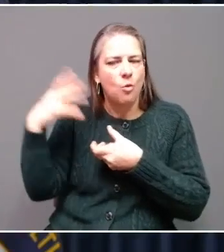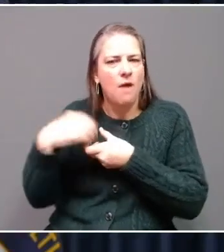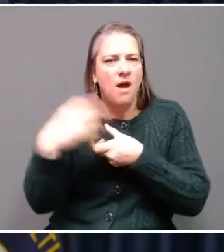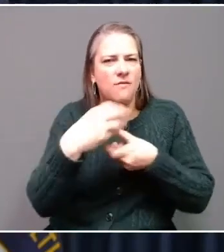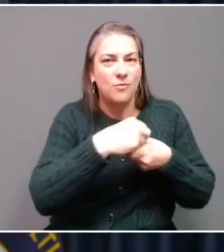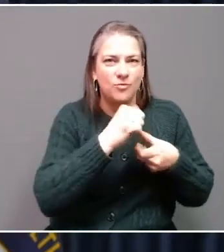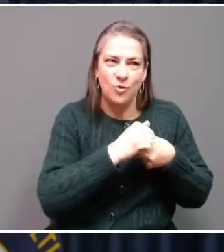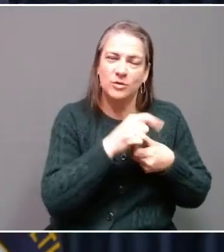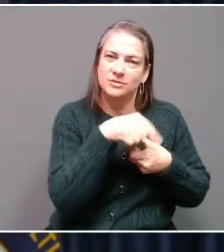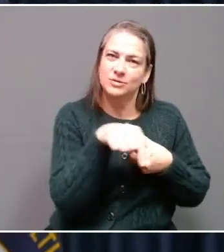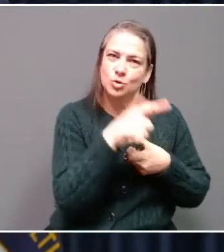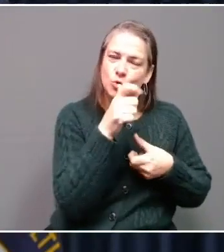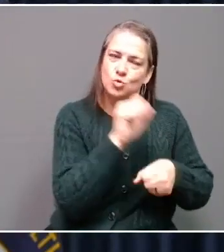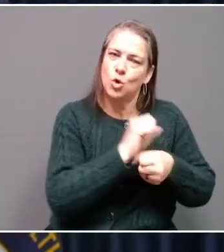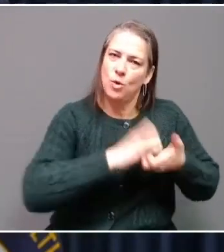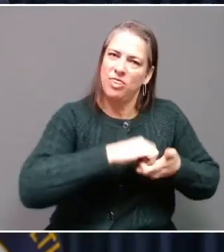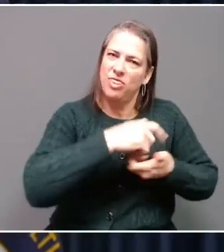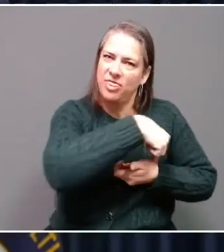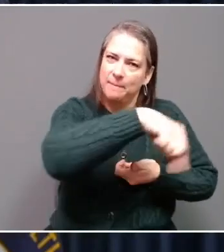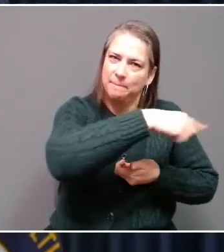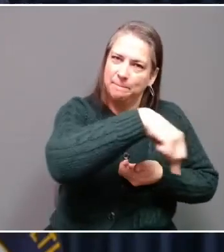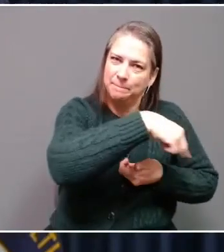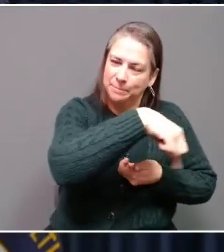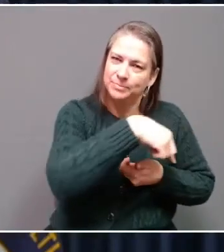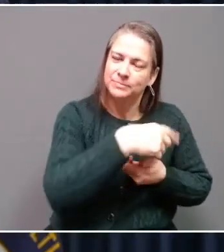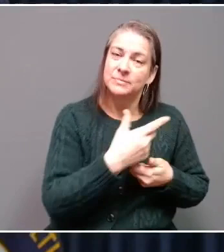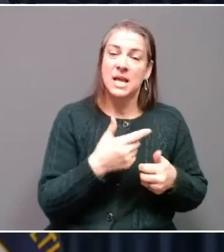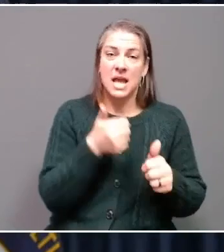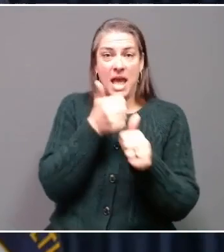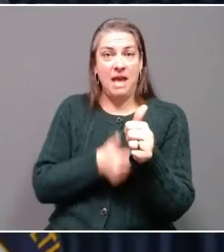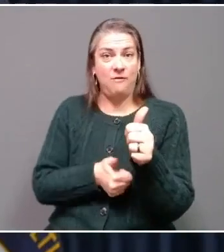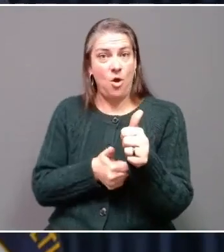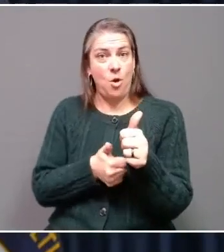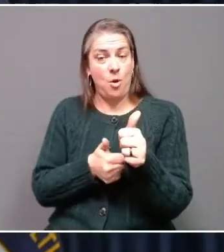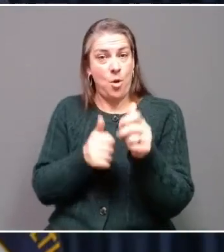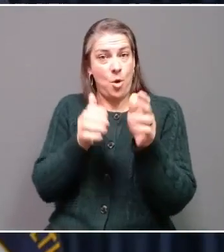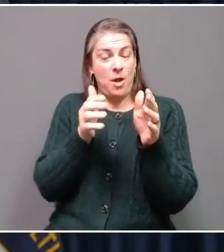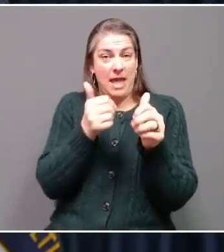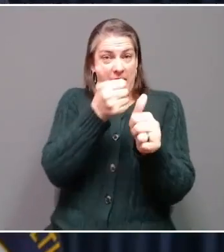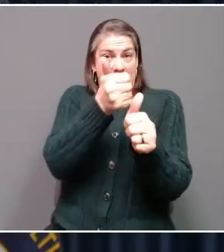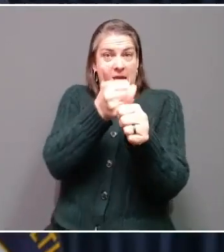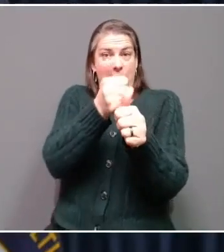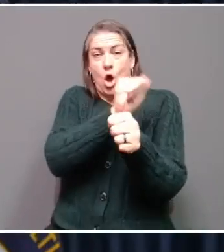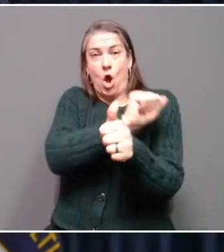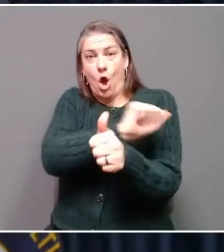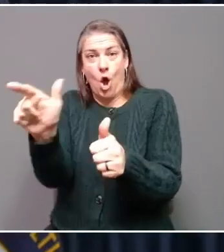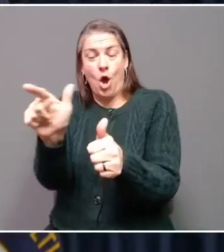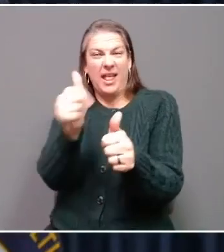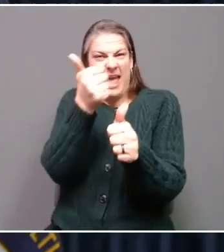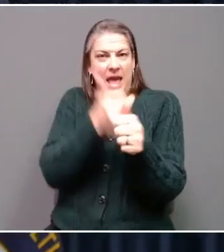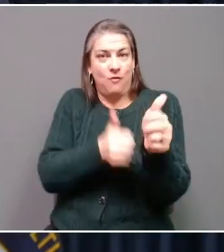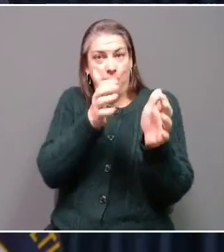Jefferson County business partners, Everybody Counts has a vast number of nonprofit, education, and community partners that include